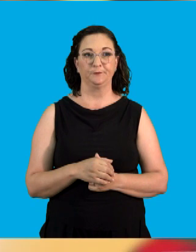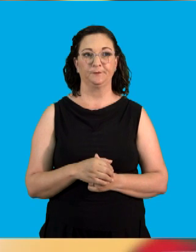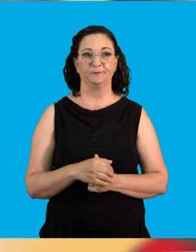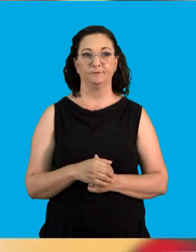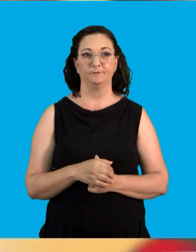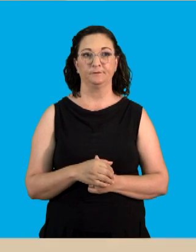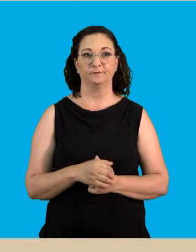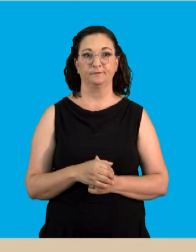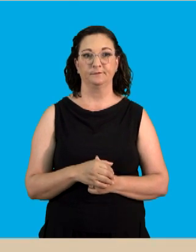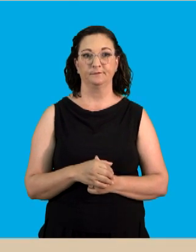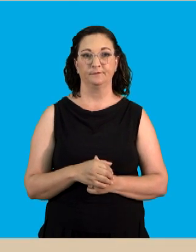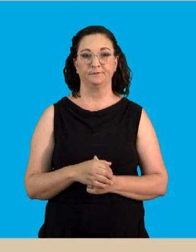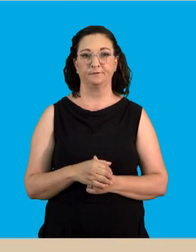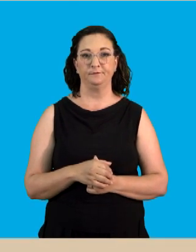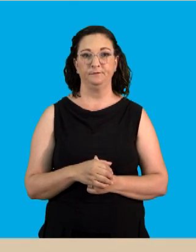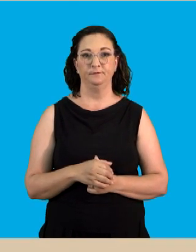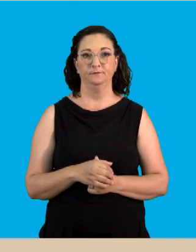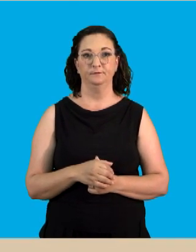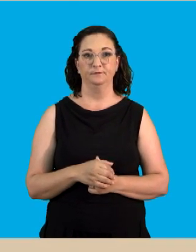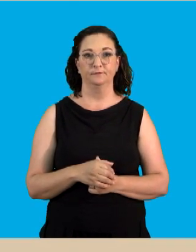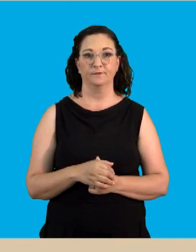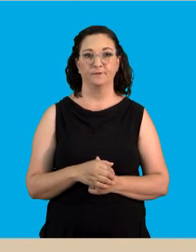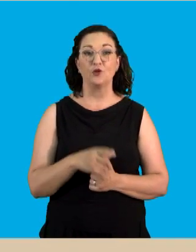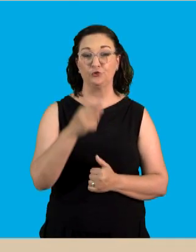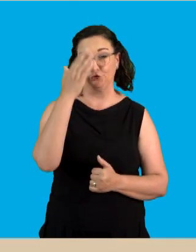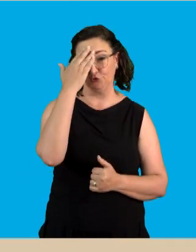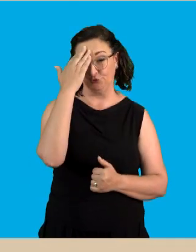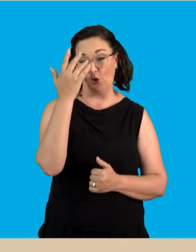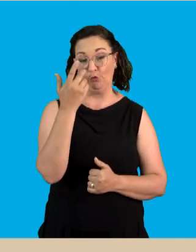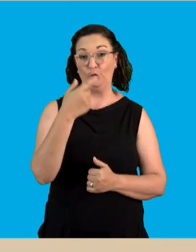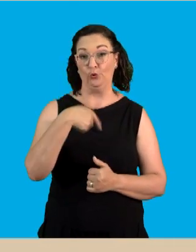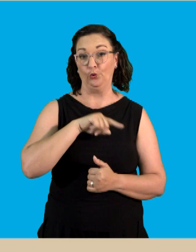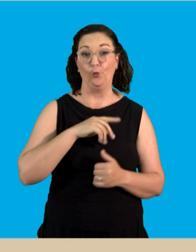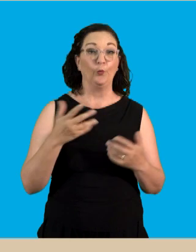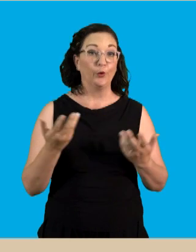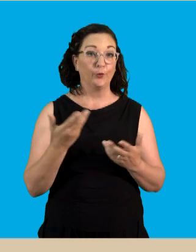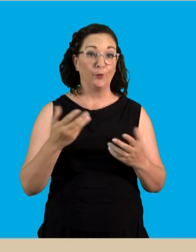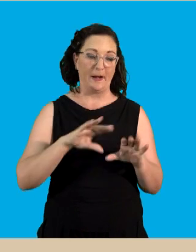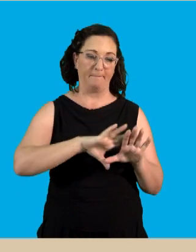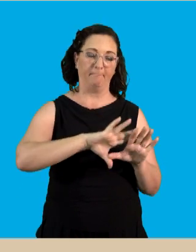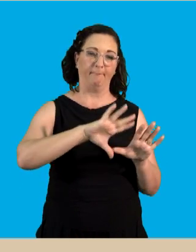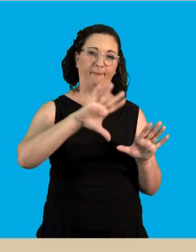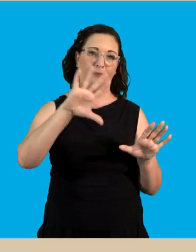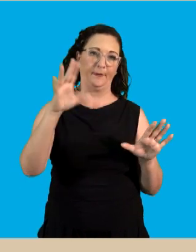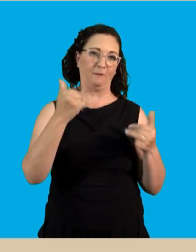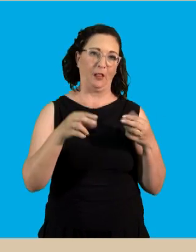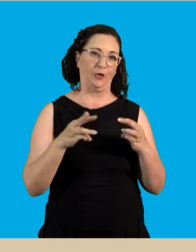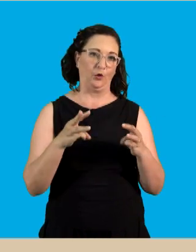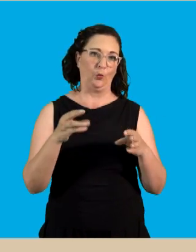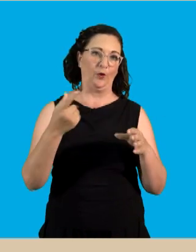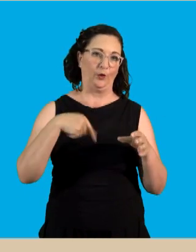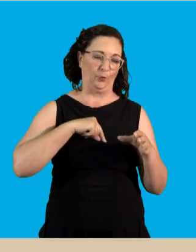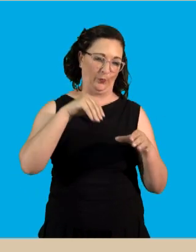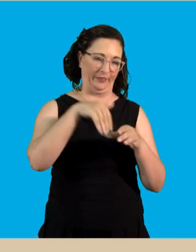6. It says to us, as you know, we are inside the Milky Way galaxy. So when